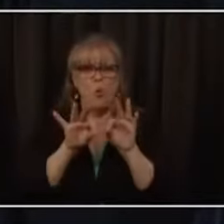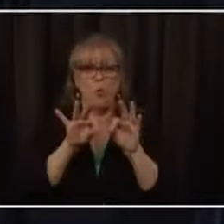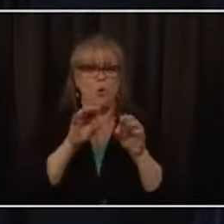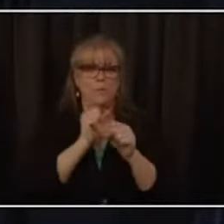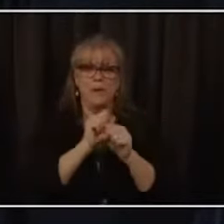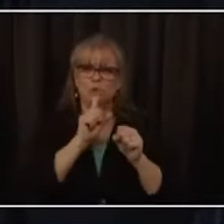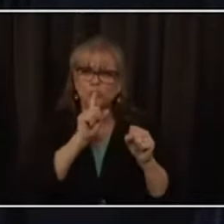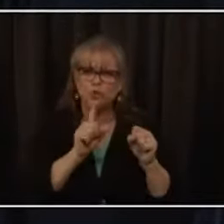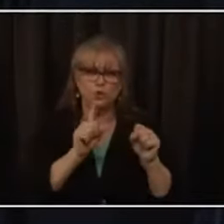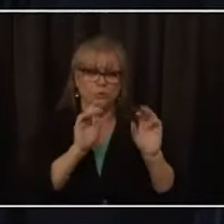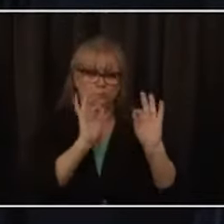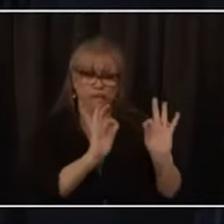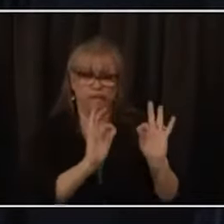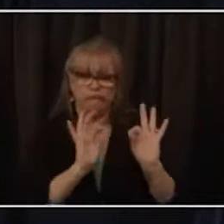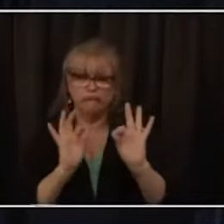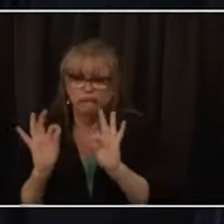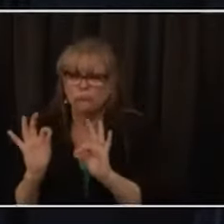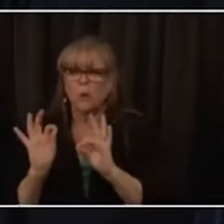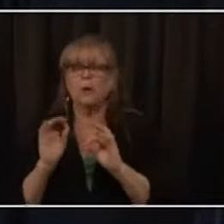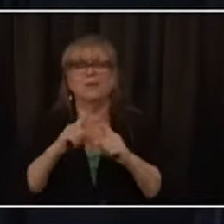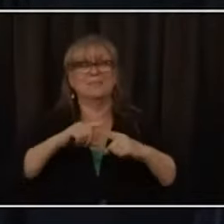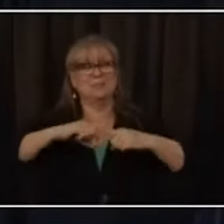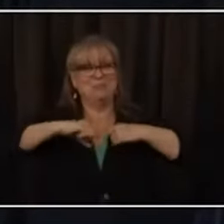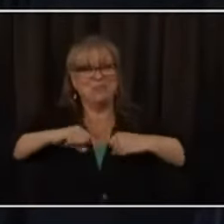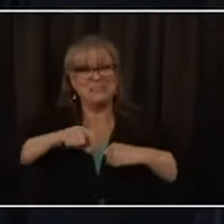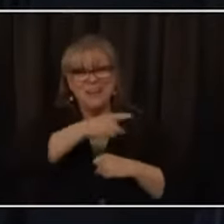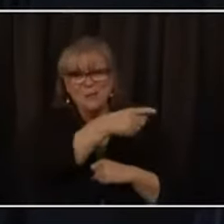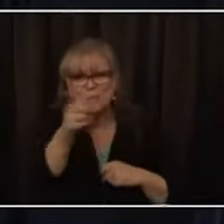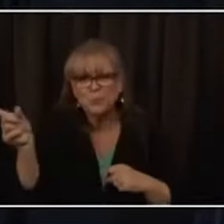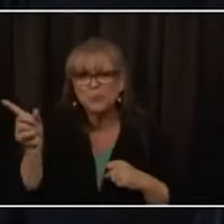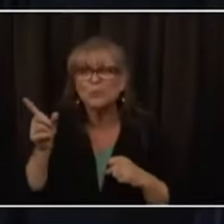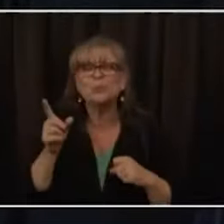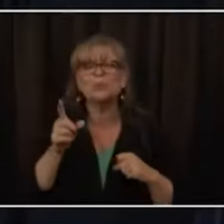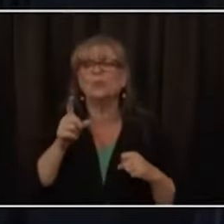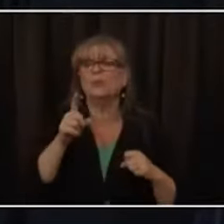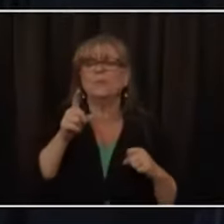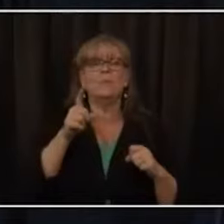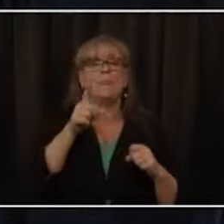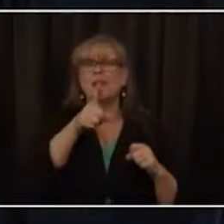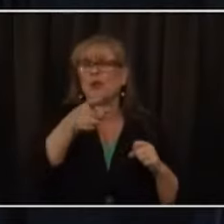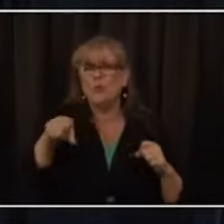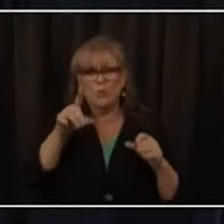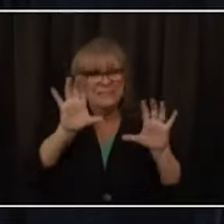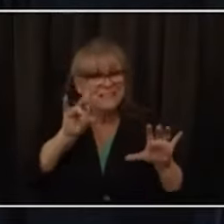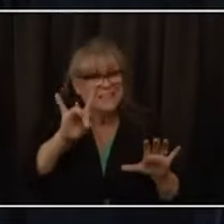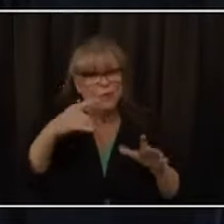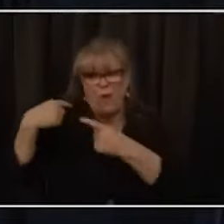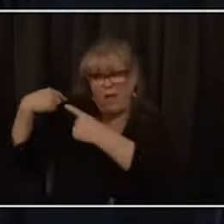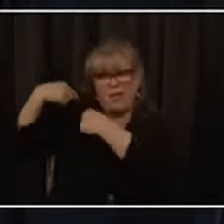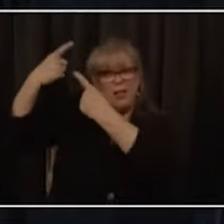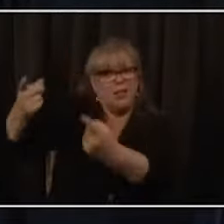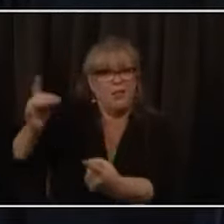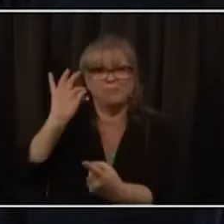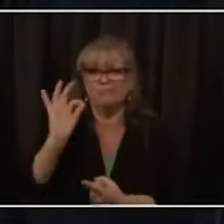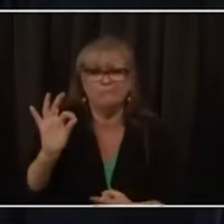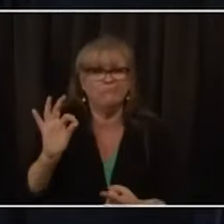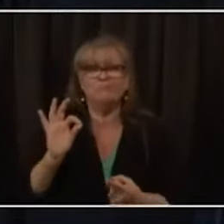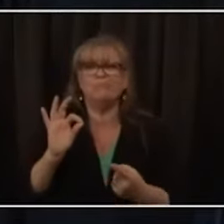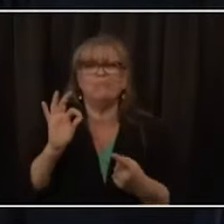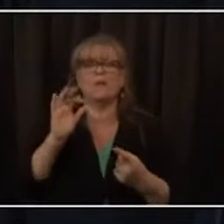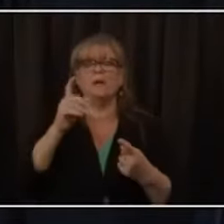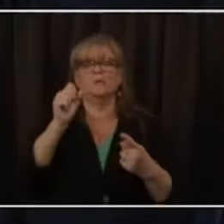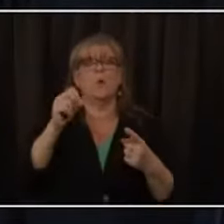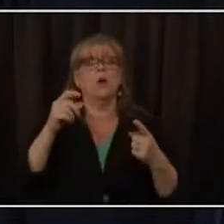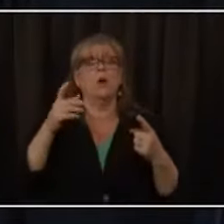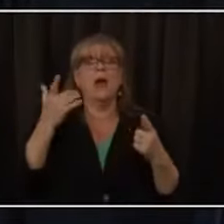yourself, which is what you've already been doing. And as a whole, maybe people have eased up a little bit in the last few weeks. If you haven't